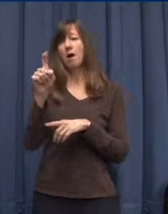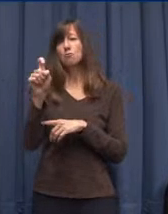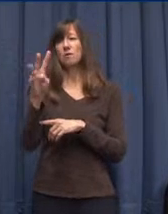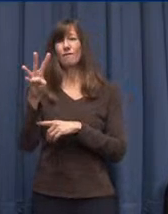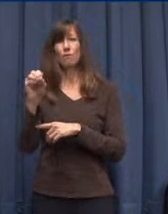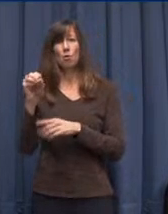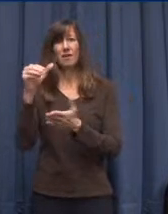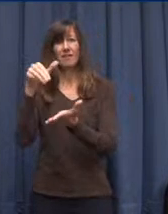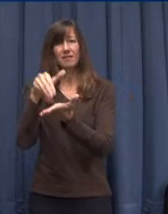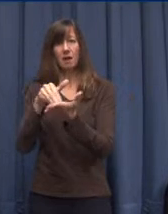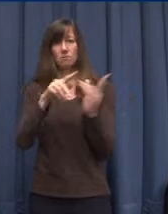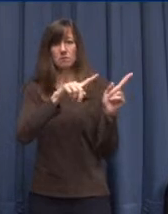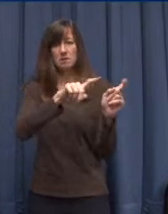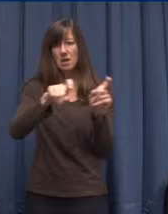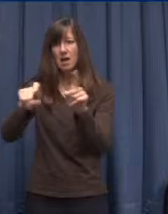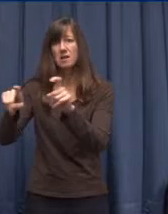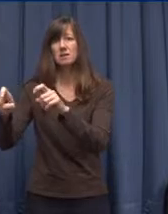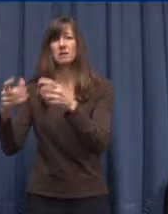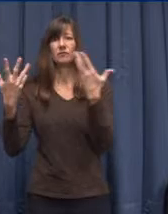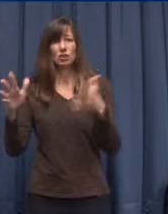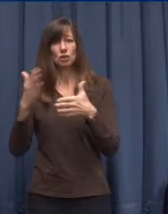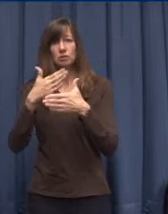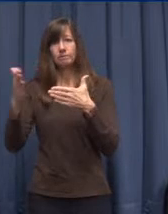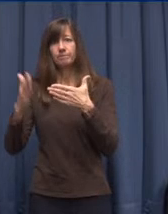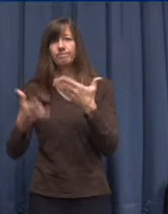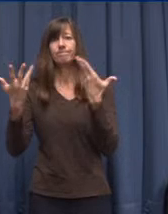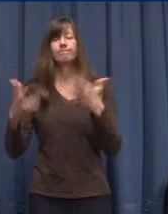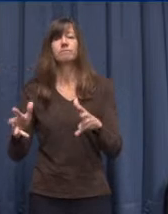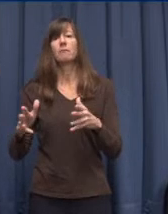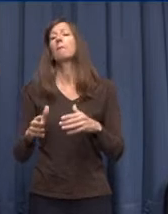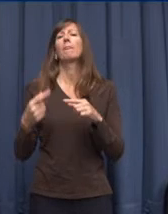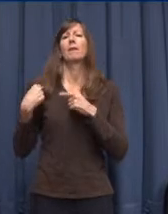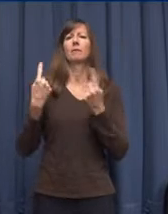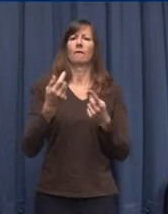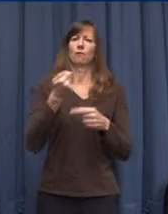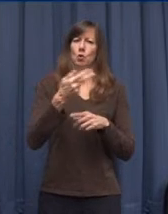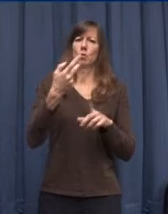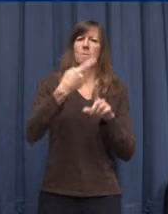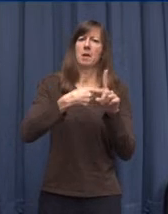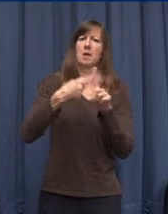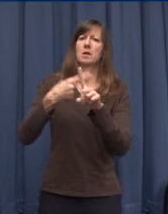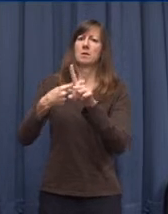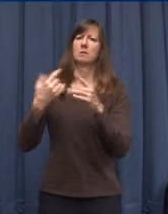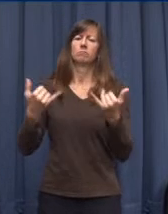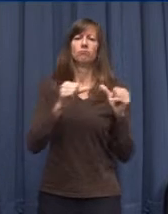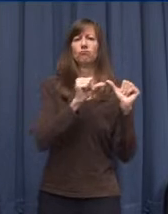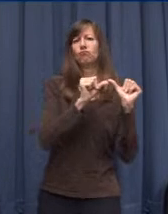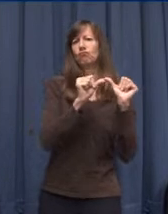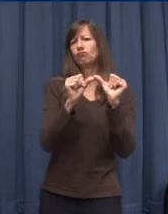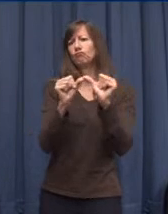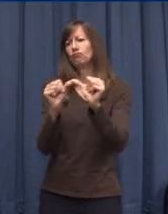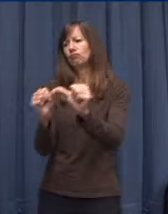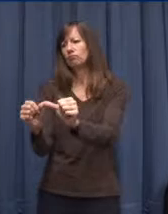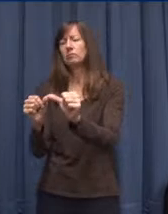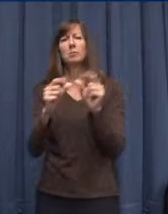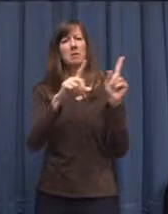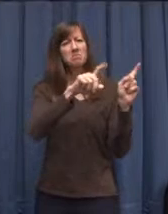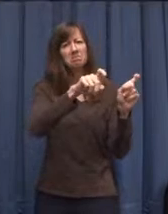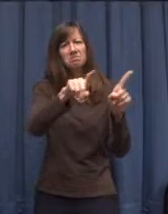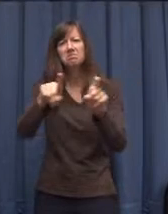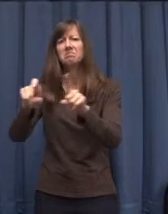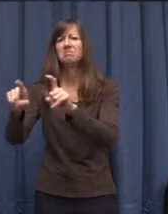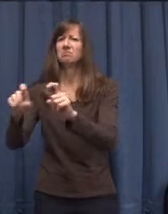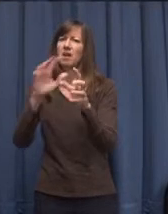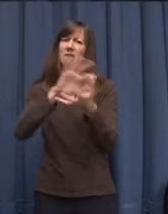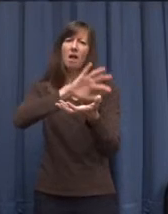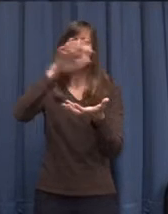completed. Over the last 7-8 months, we've been steadily and continually maintaining our robust testing capacity,